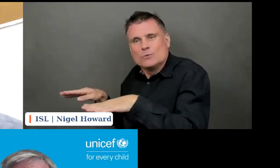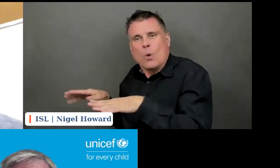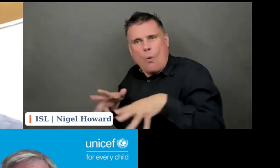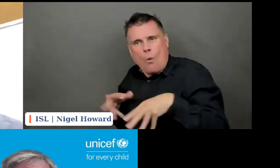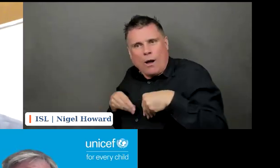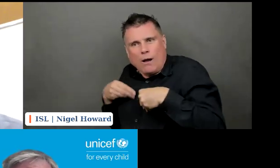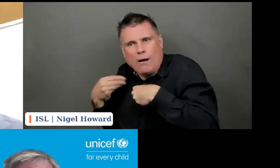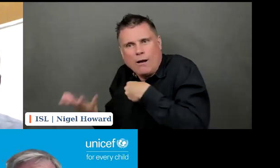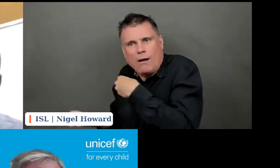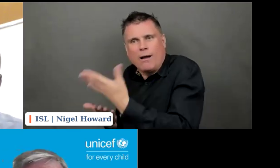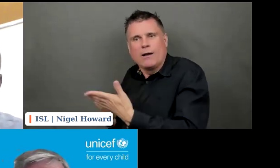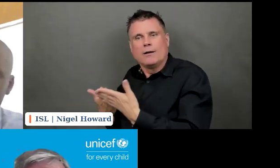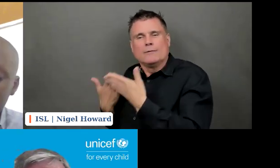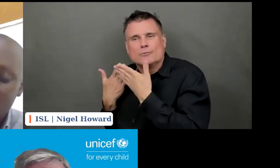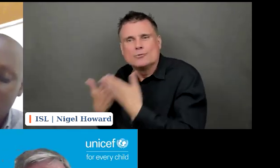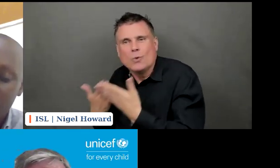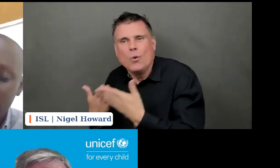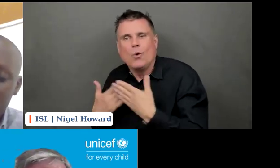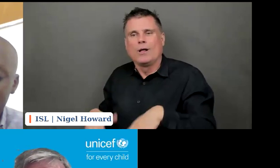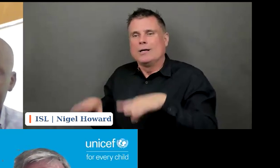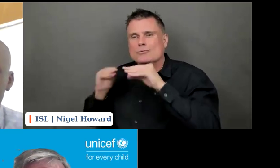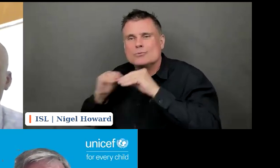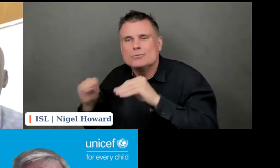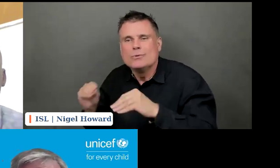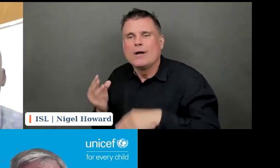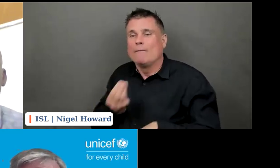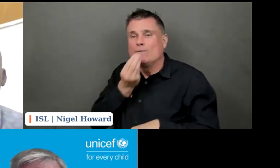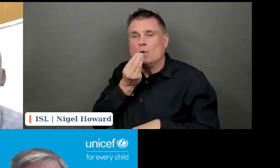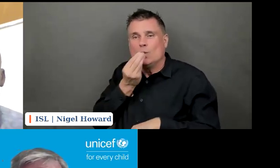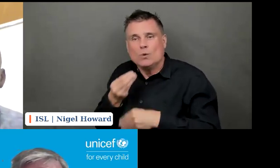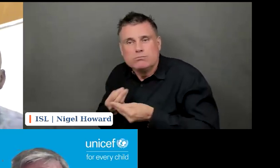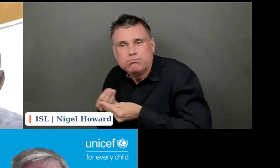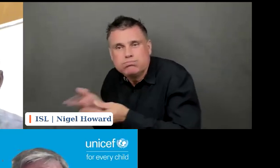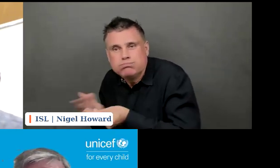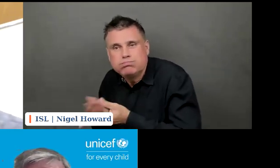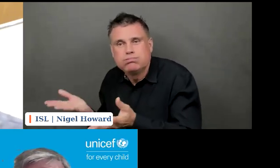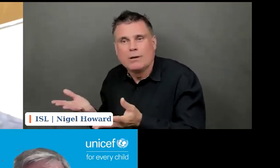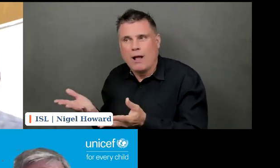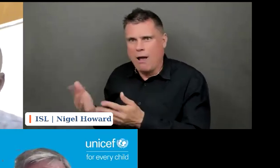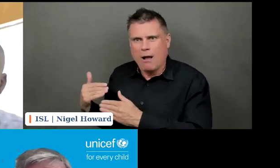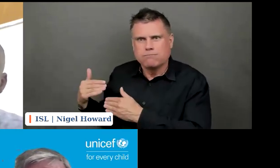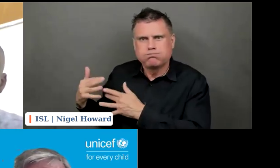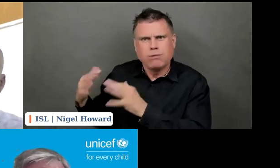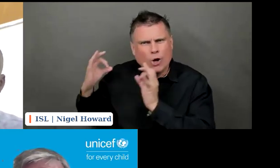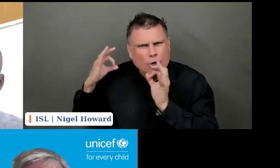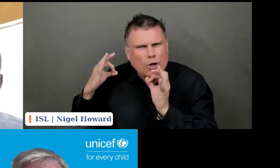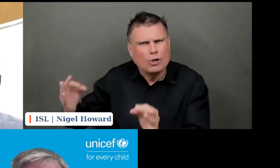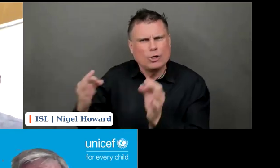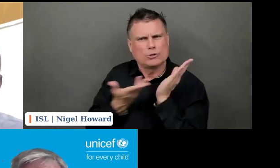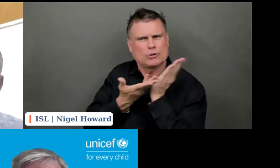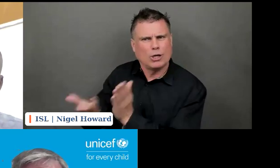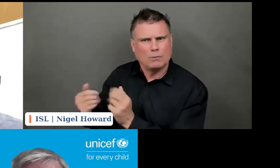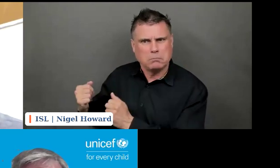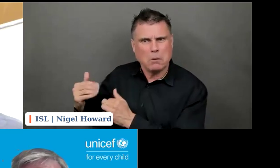for different services because of easy accessibility to children where